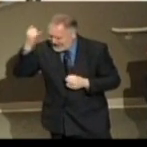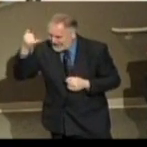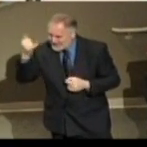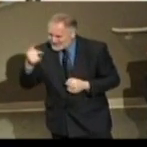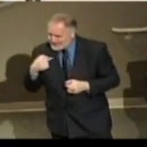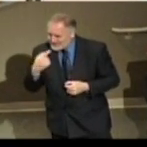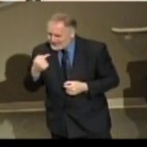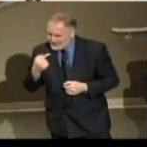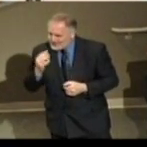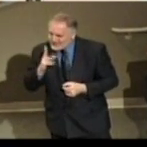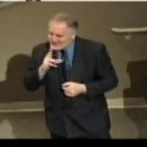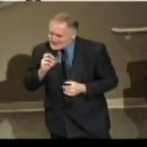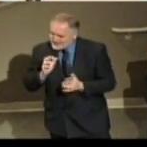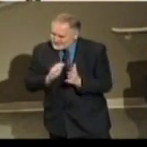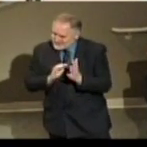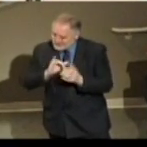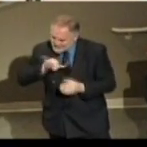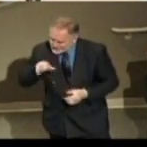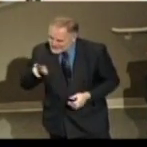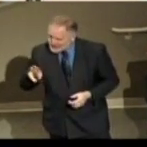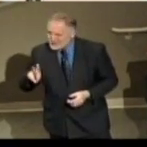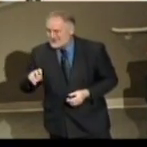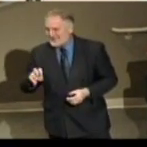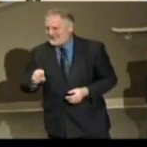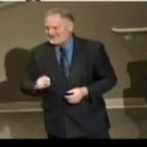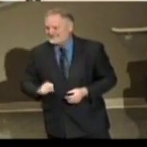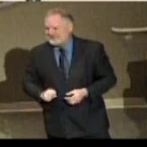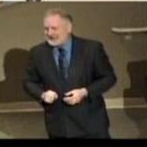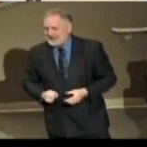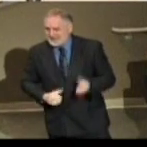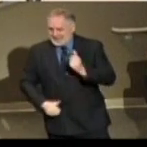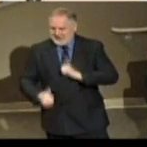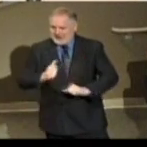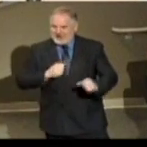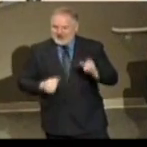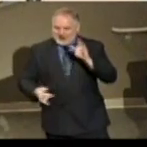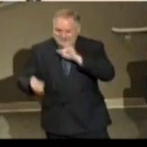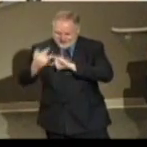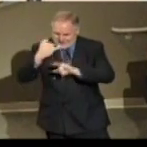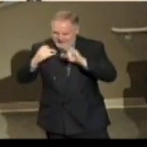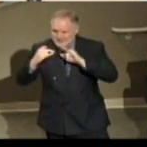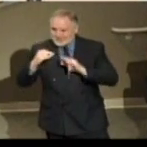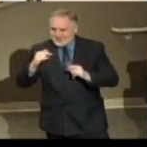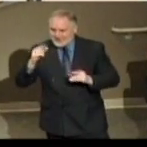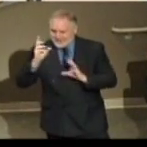is. The act fooled the disciples.